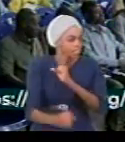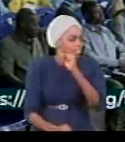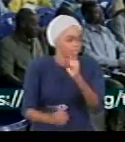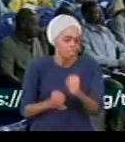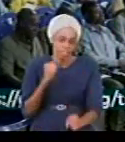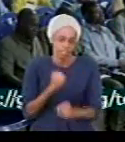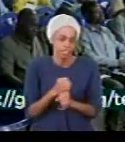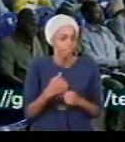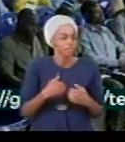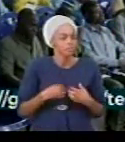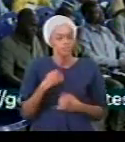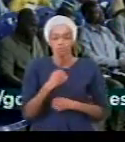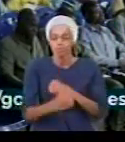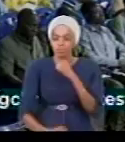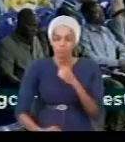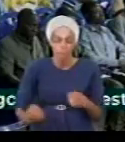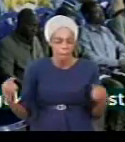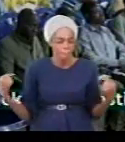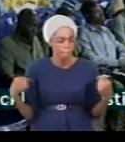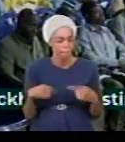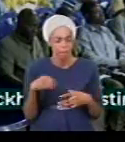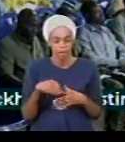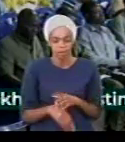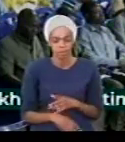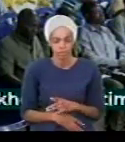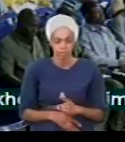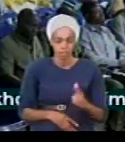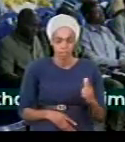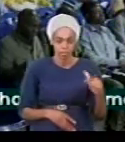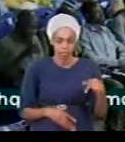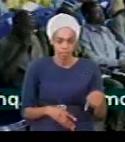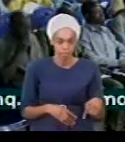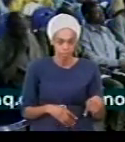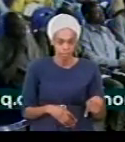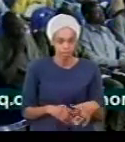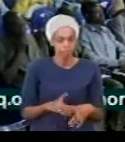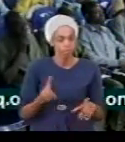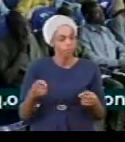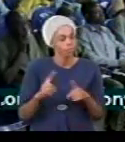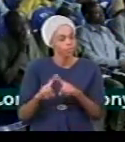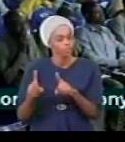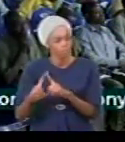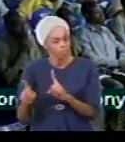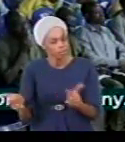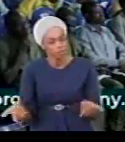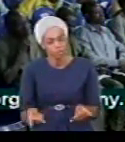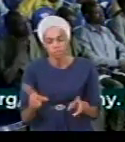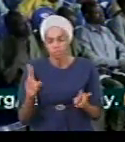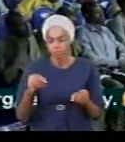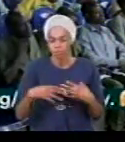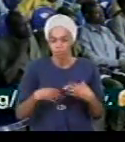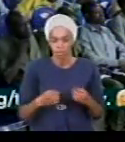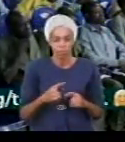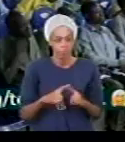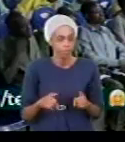But immediately after the last amen, and as my brother says,